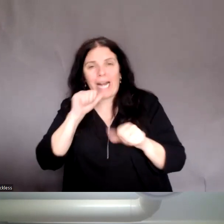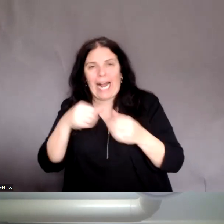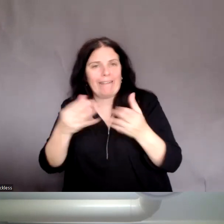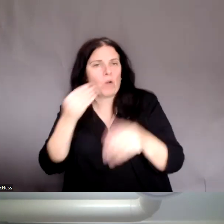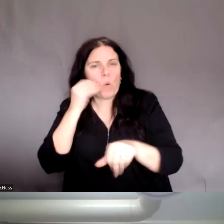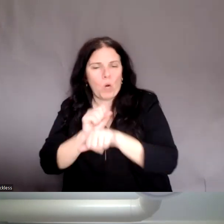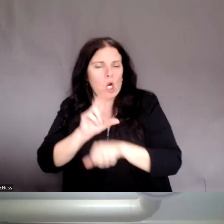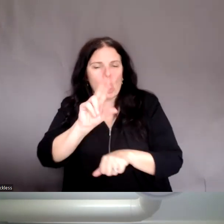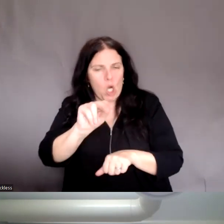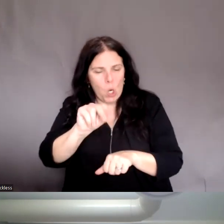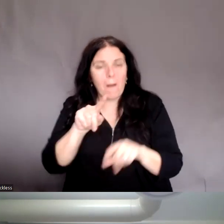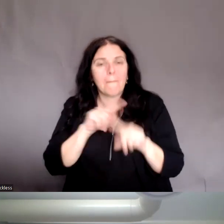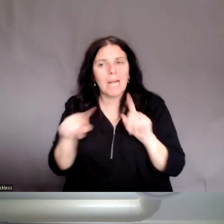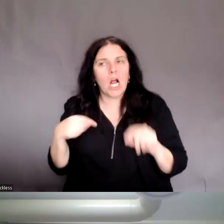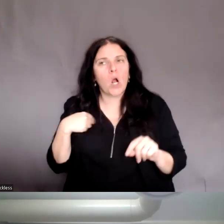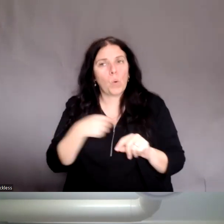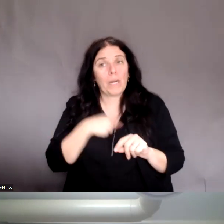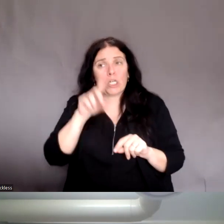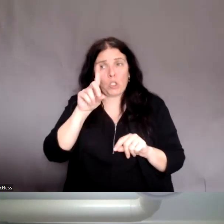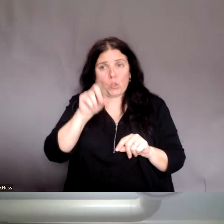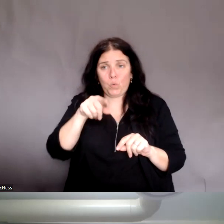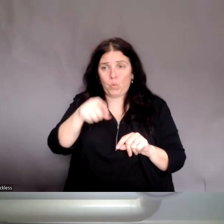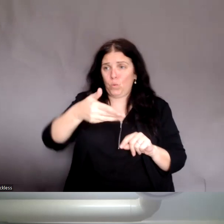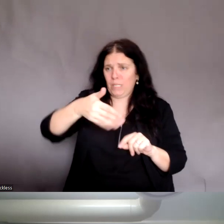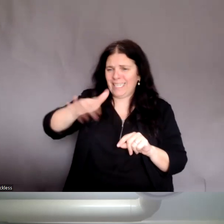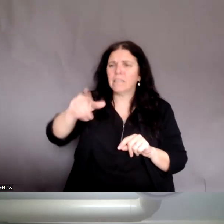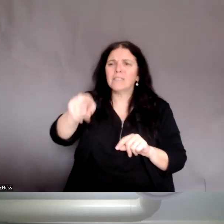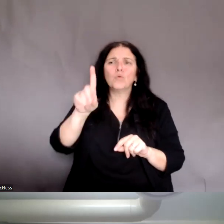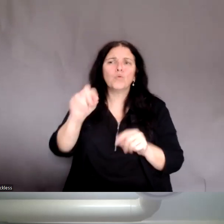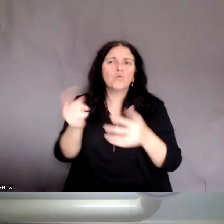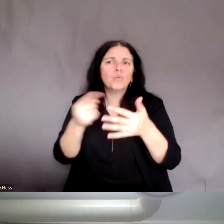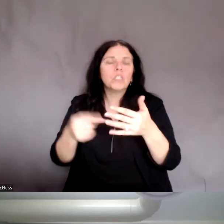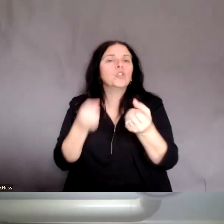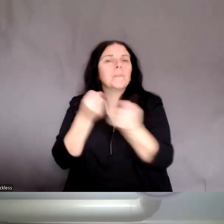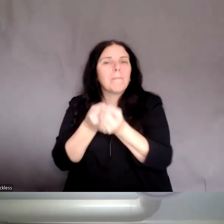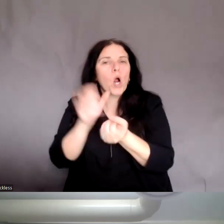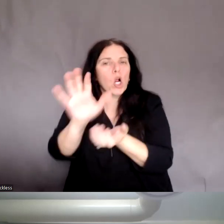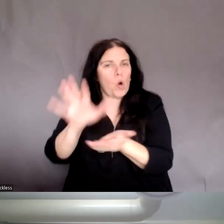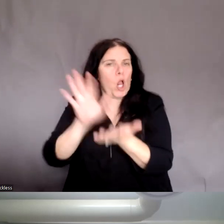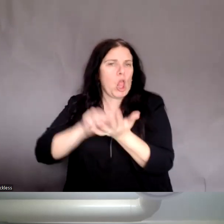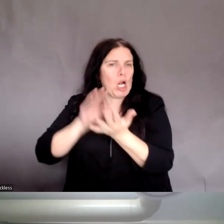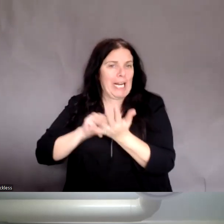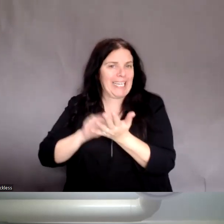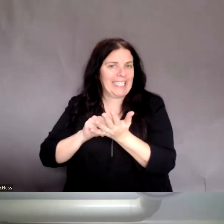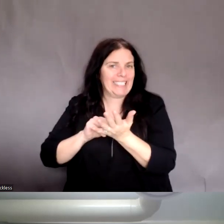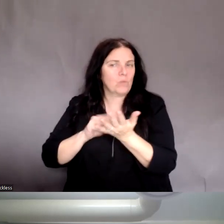we have people do things when they're off site that support the learning that they're learning. So, that's that true task-based learning where